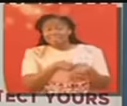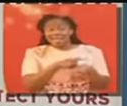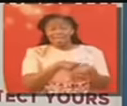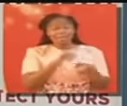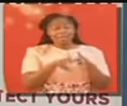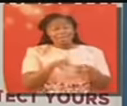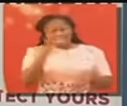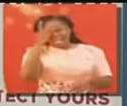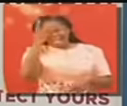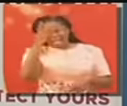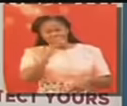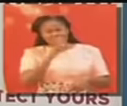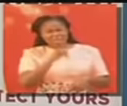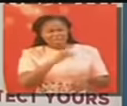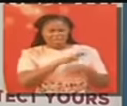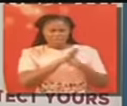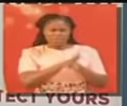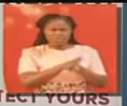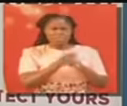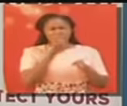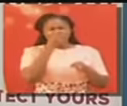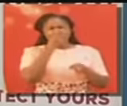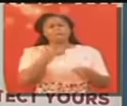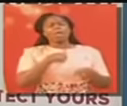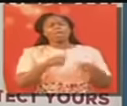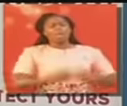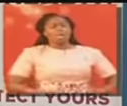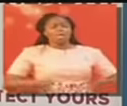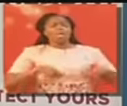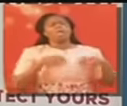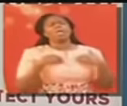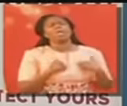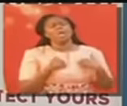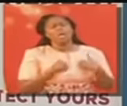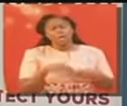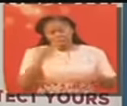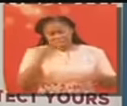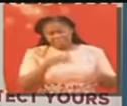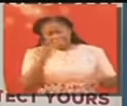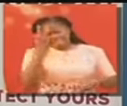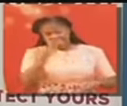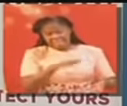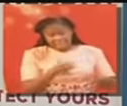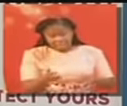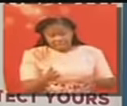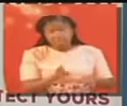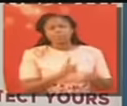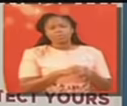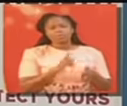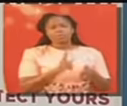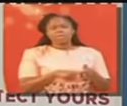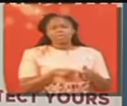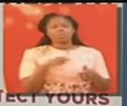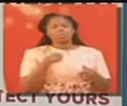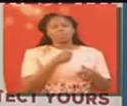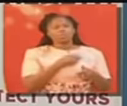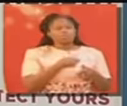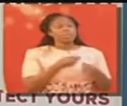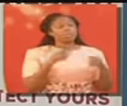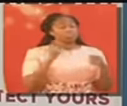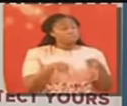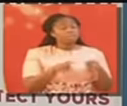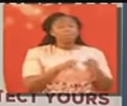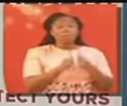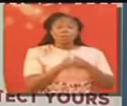the adherence to the basic and simple instructions to reduce gatherings,